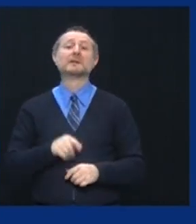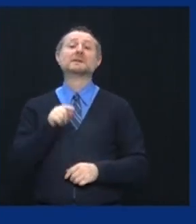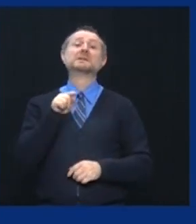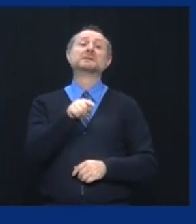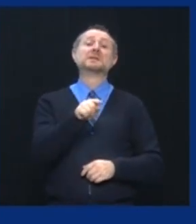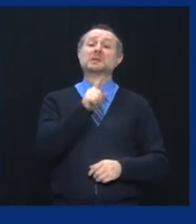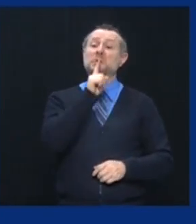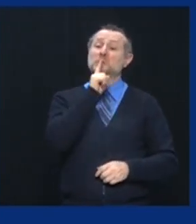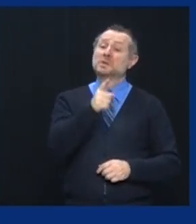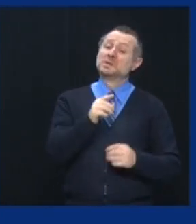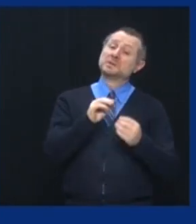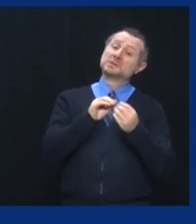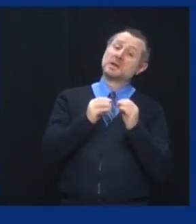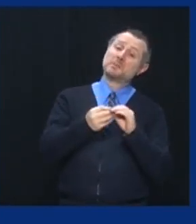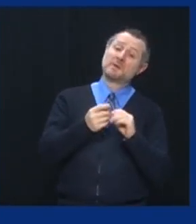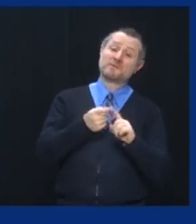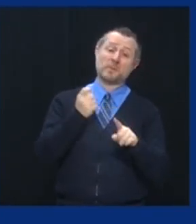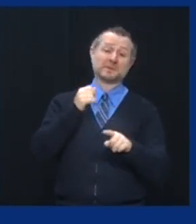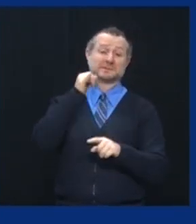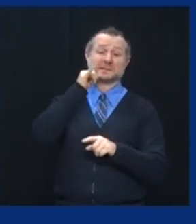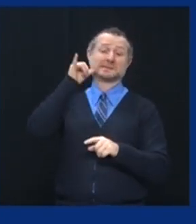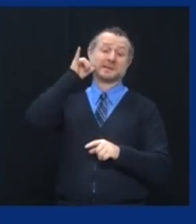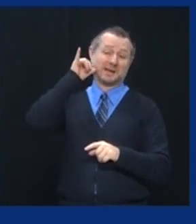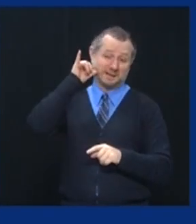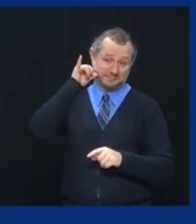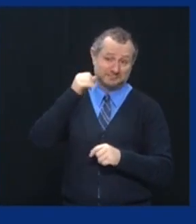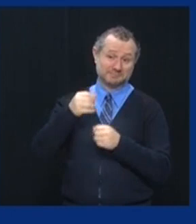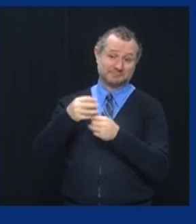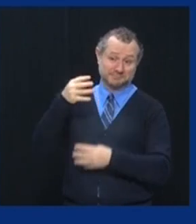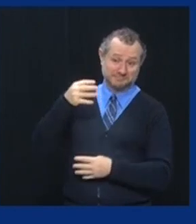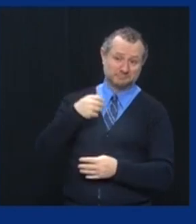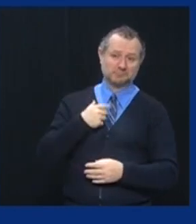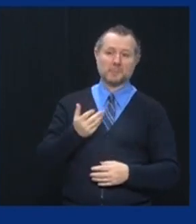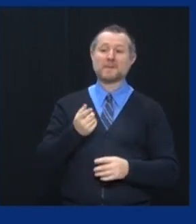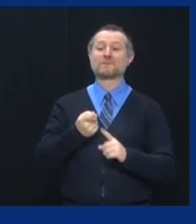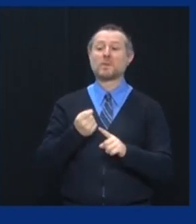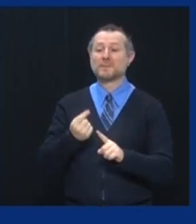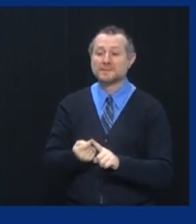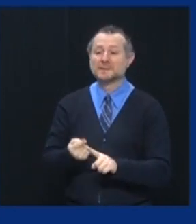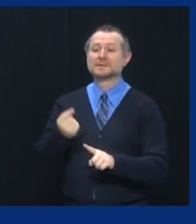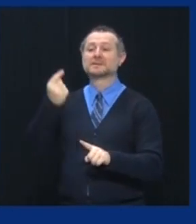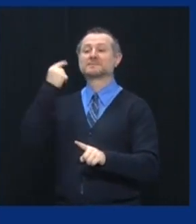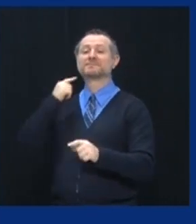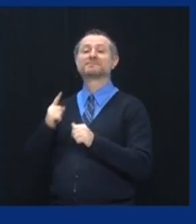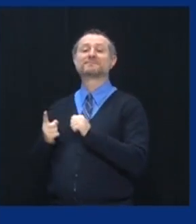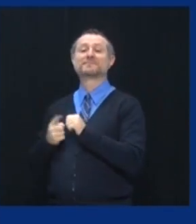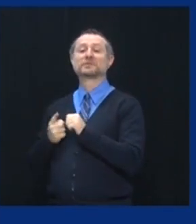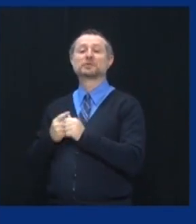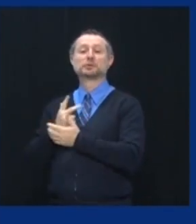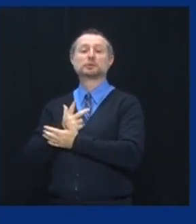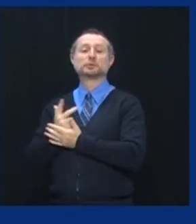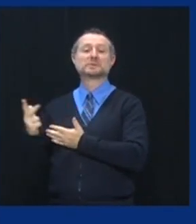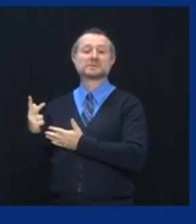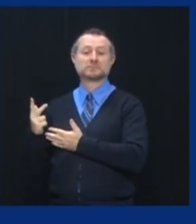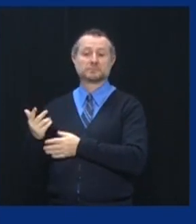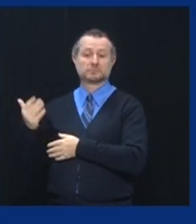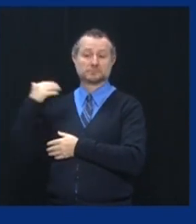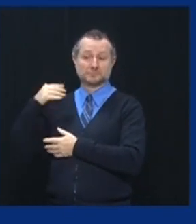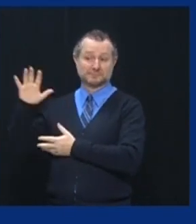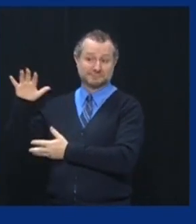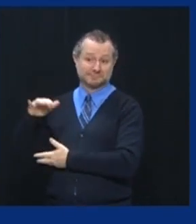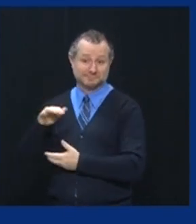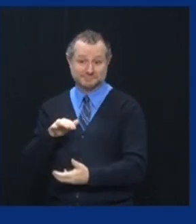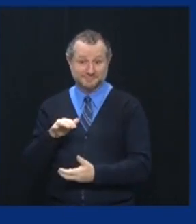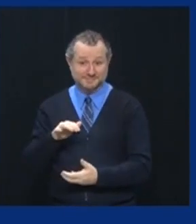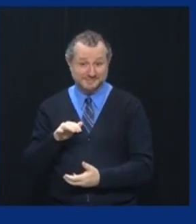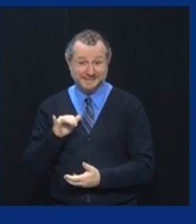figures that we used yesterday were for the first 3 weeks of allocation. We're in the 4th week. We did